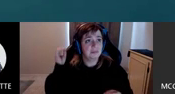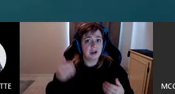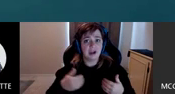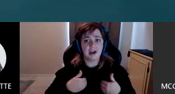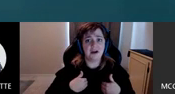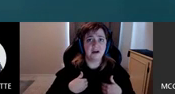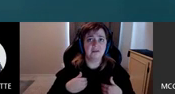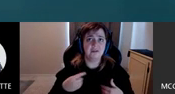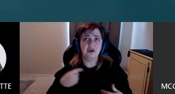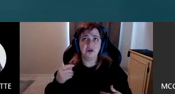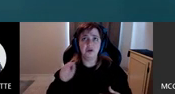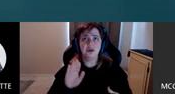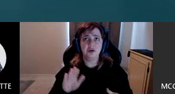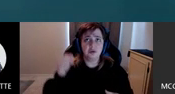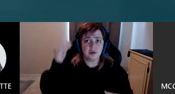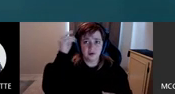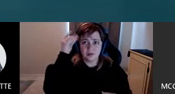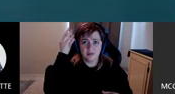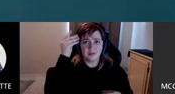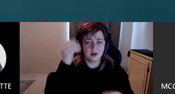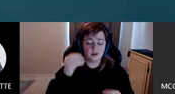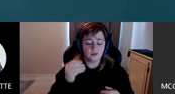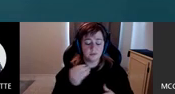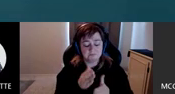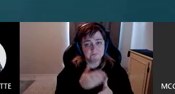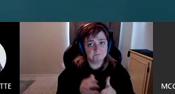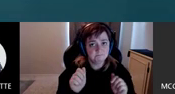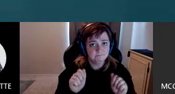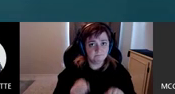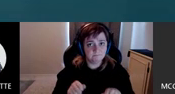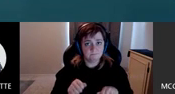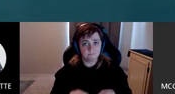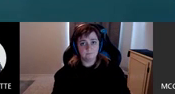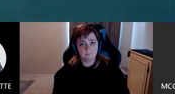think that the world should learn more about? You know,